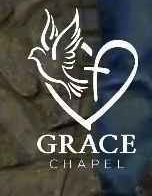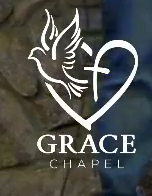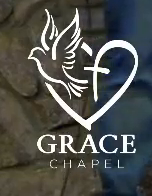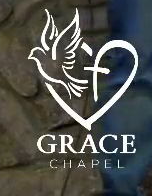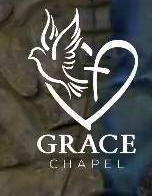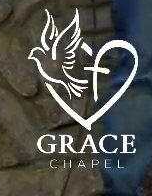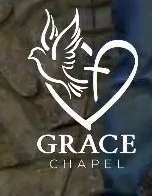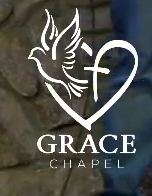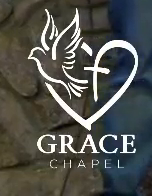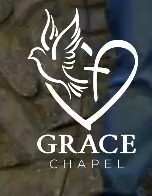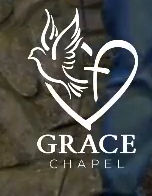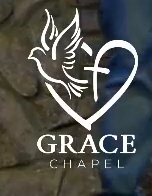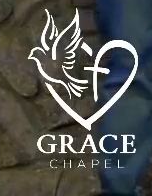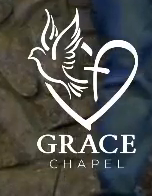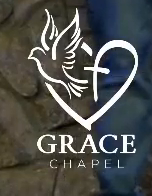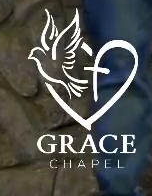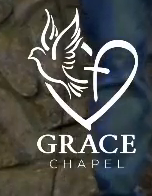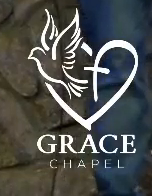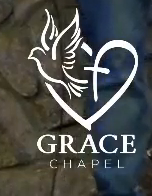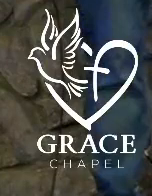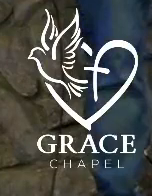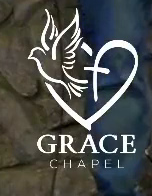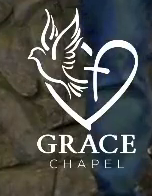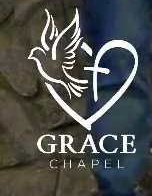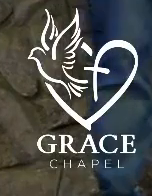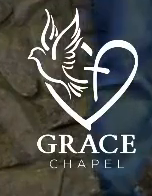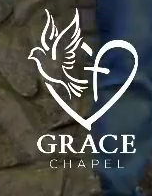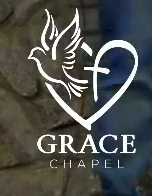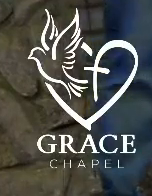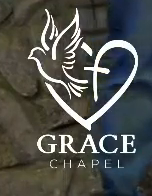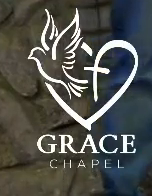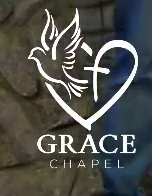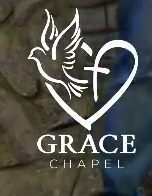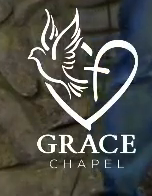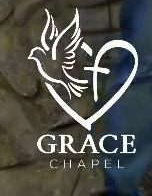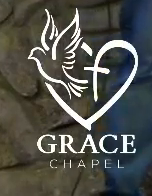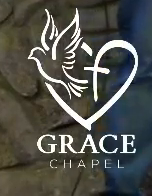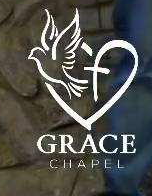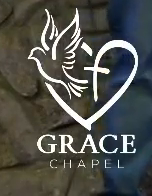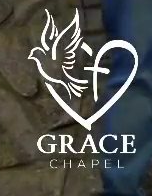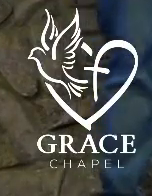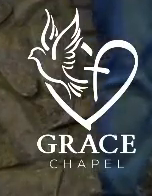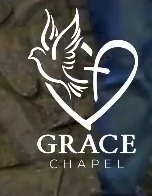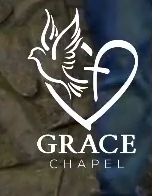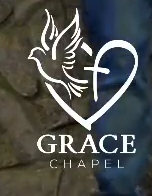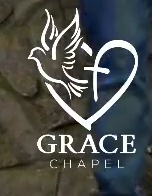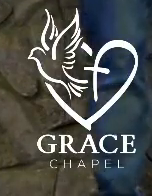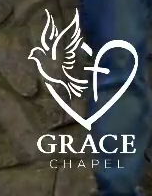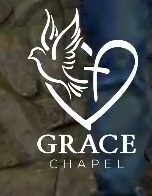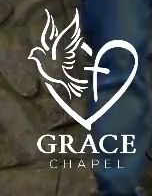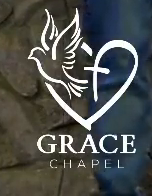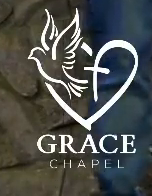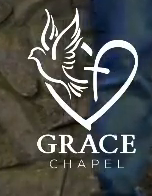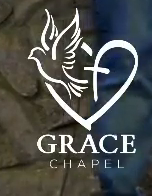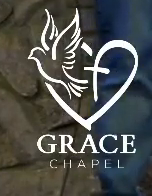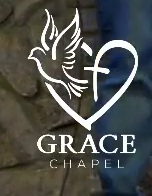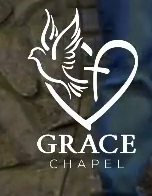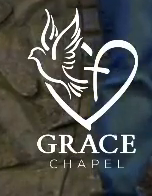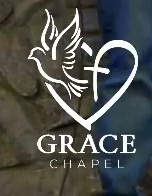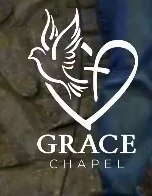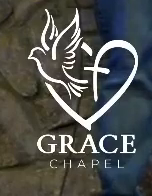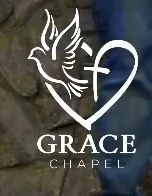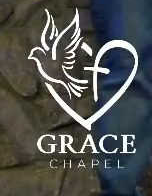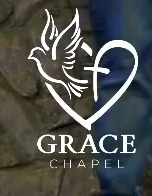Amen. Would you pray with me today? Father, in the name of Jesus, Lord, there are so many needs in